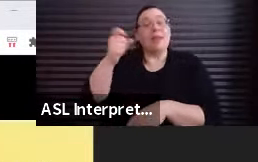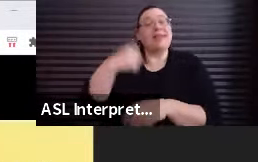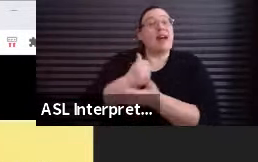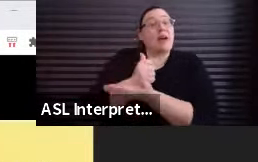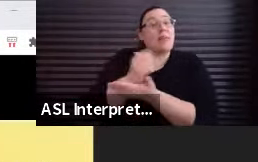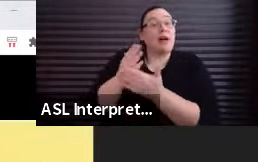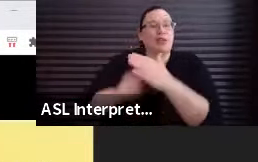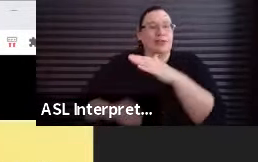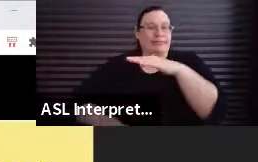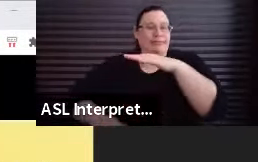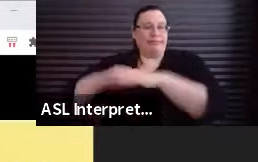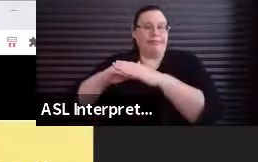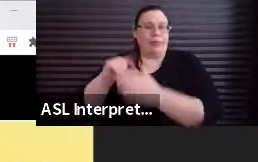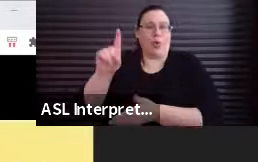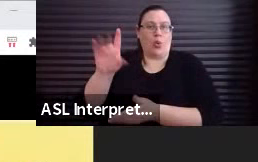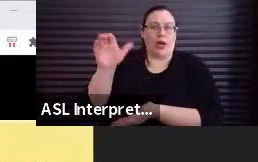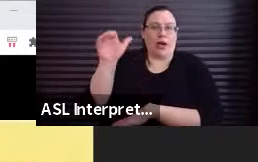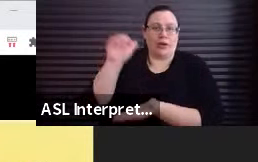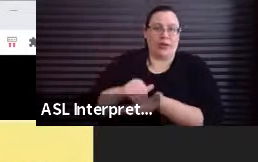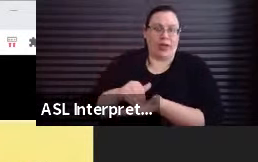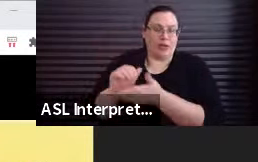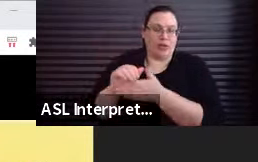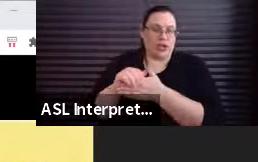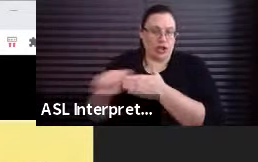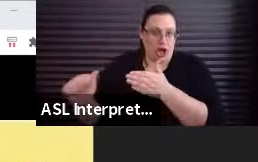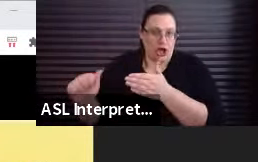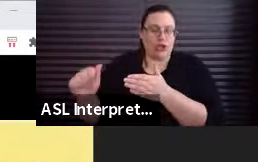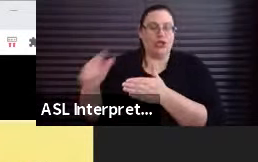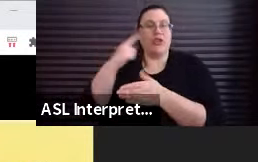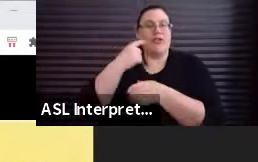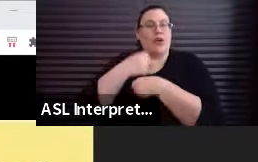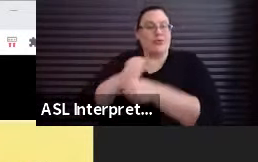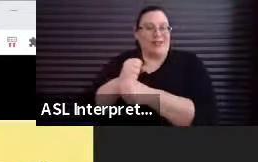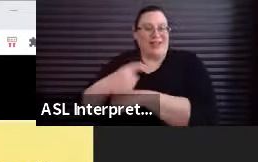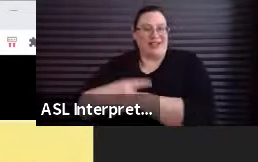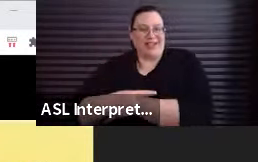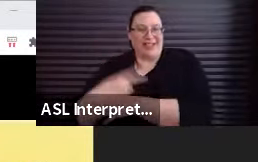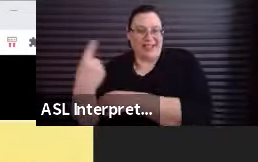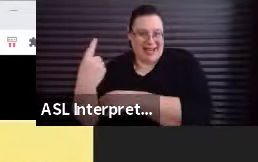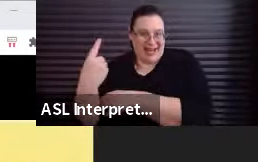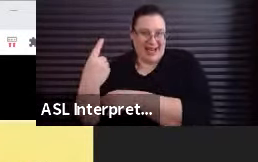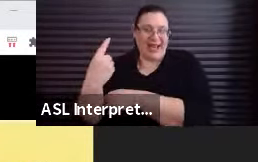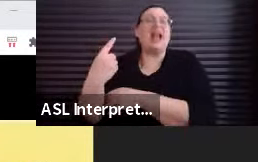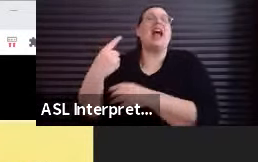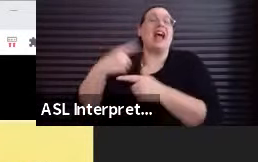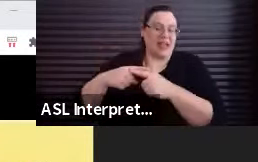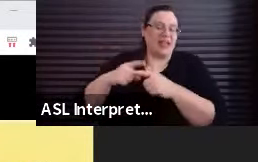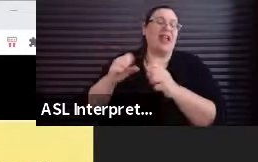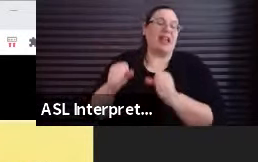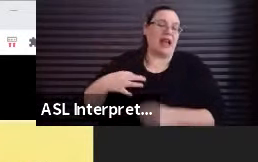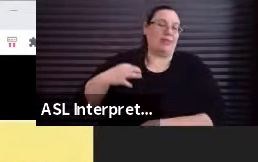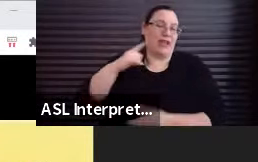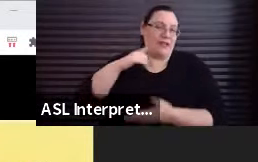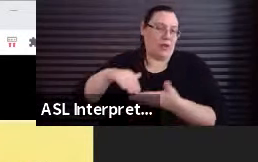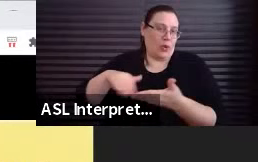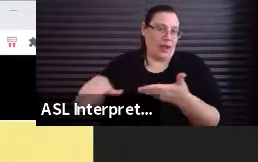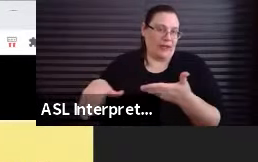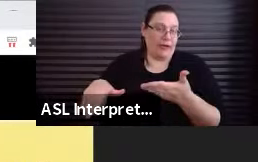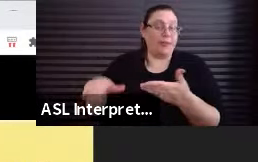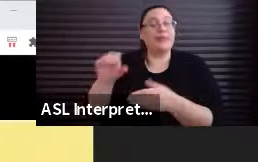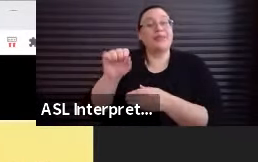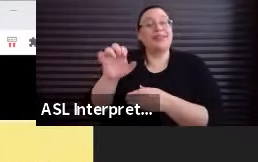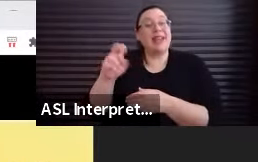more than $100,000 for the production day to be able to be eligible. The session fee